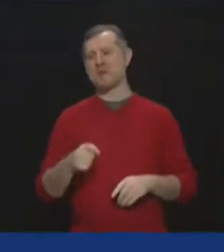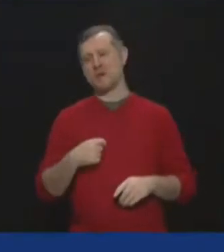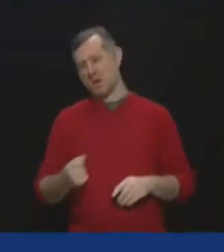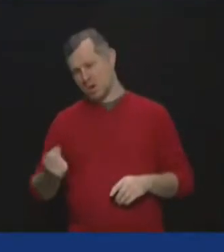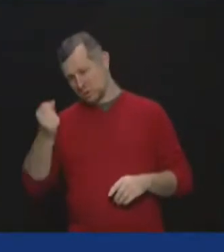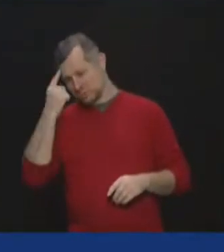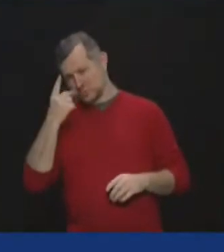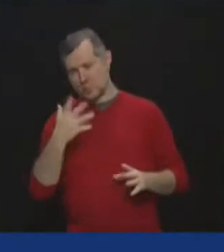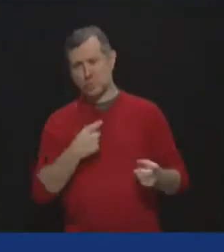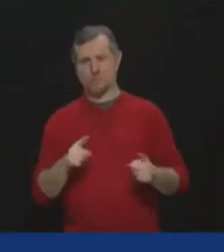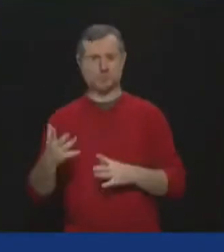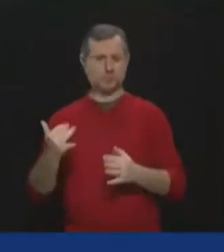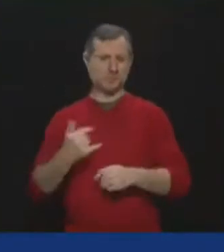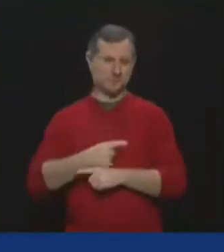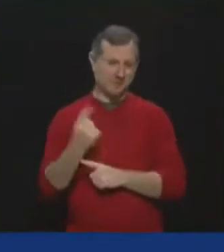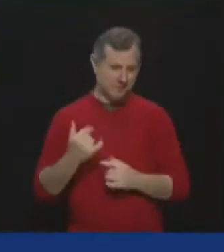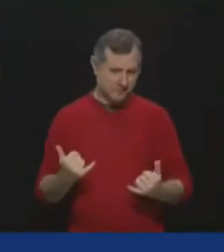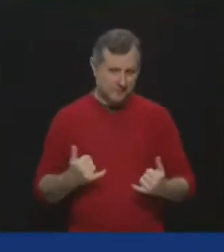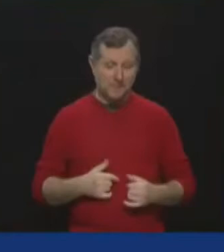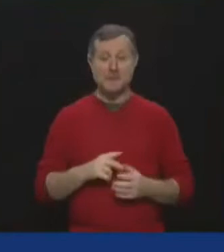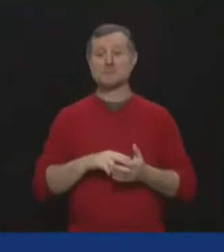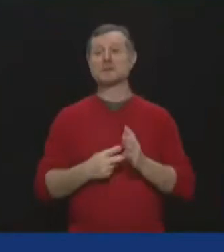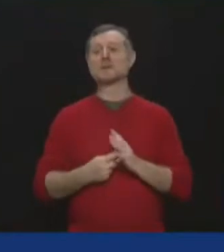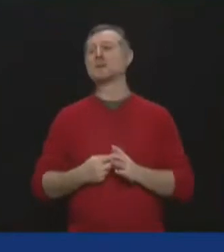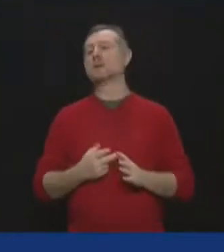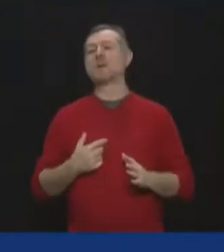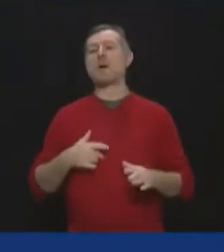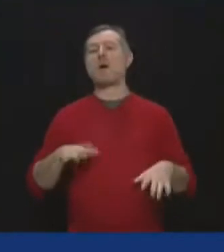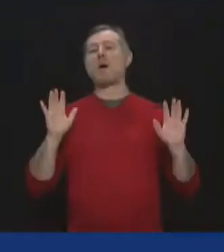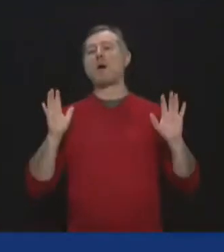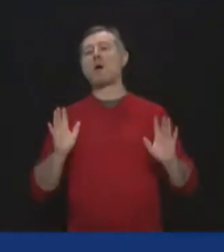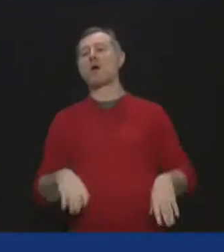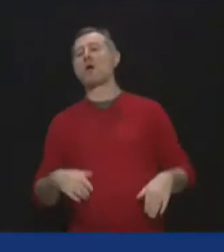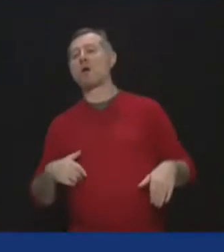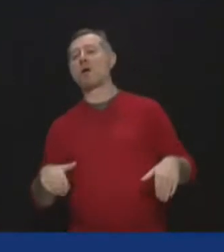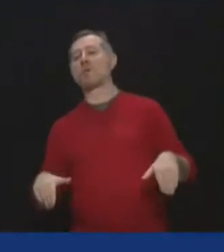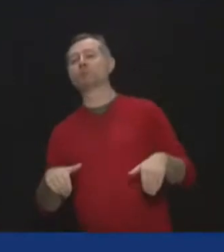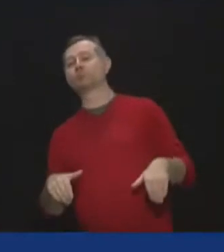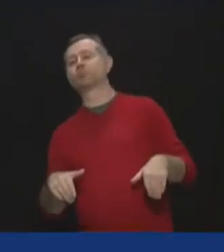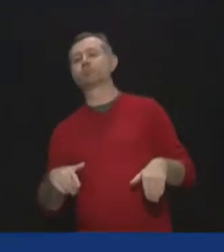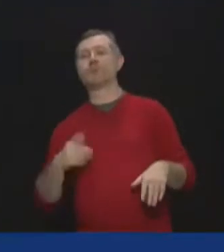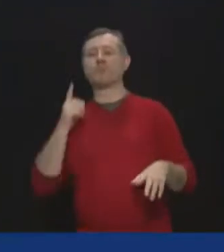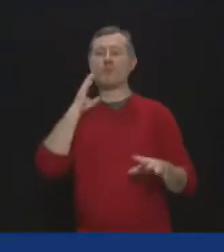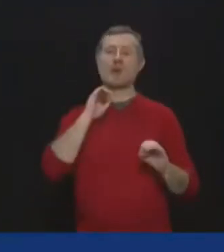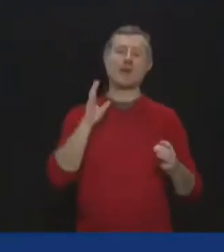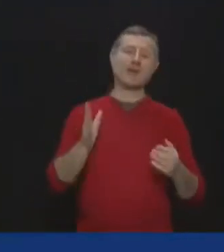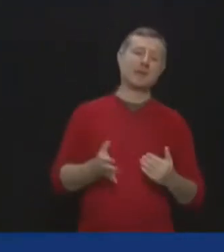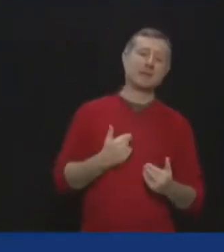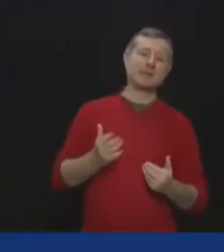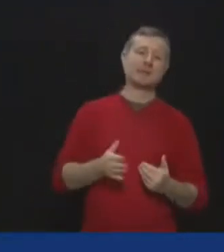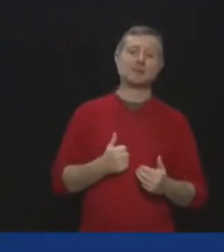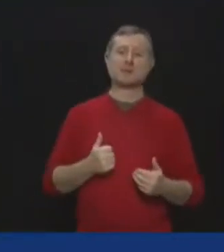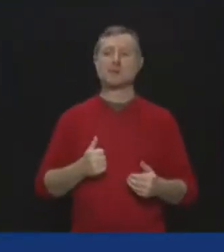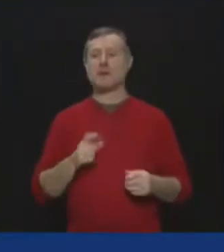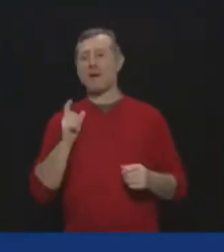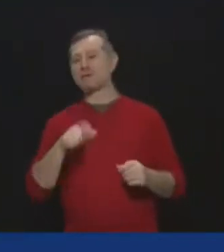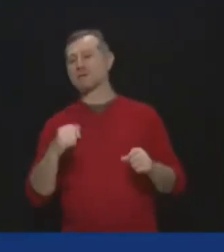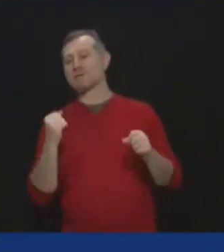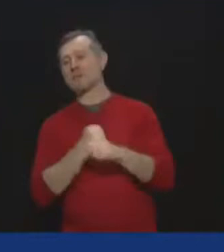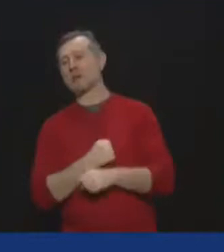are and that we can never rest, even if we had the privilege of being born into a situation where we didn't have to fight for this